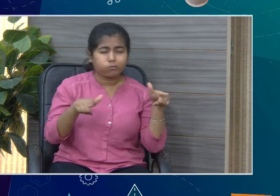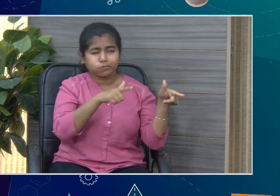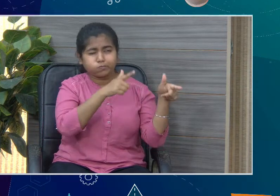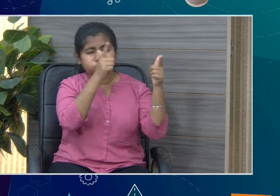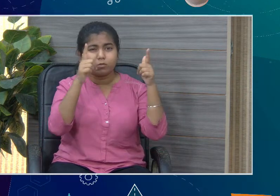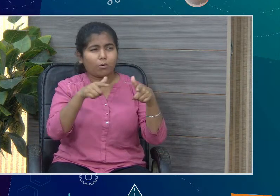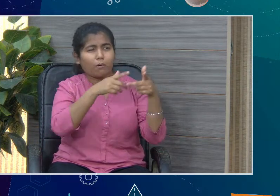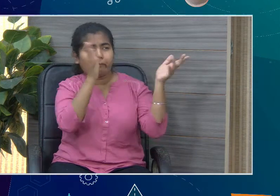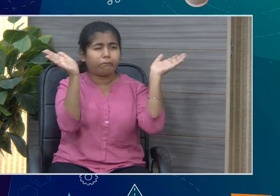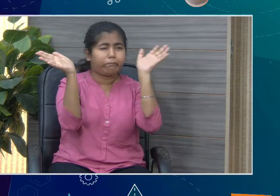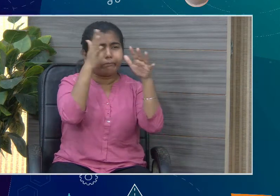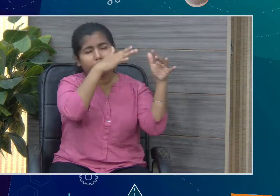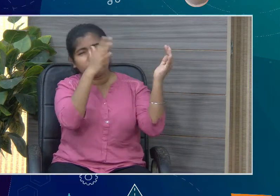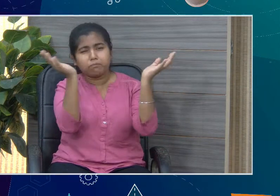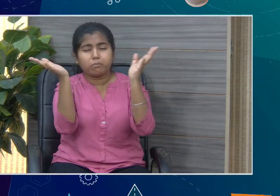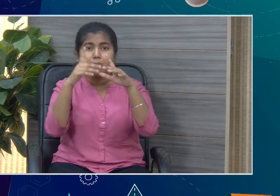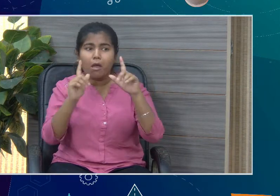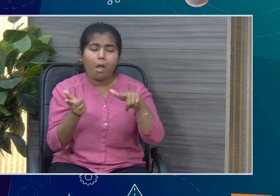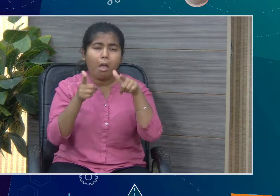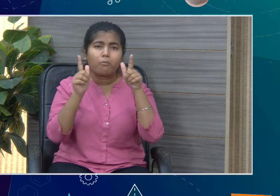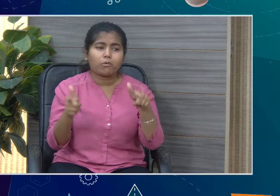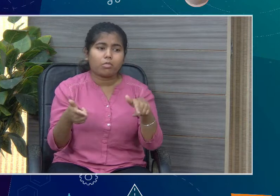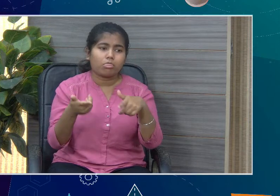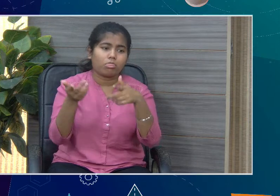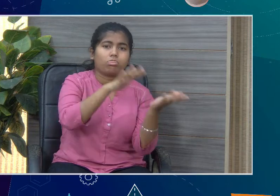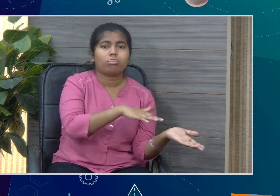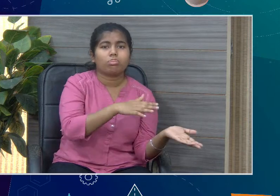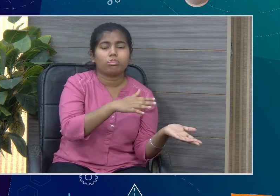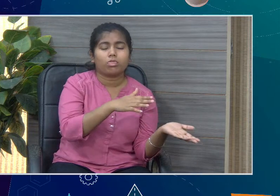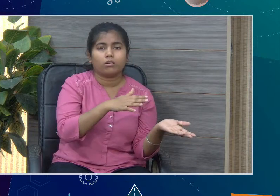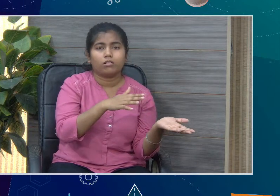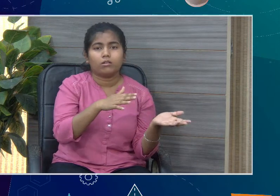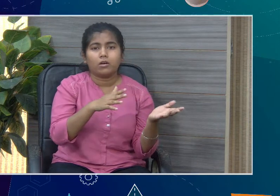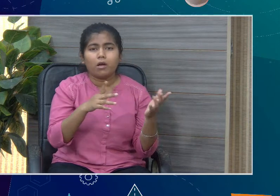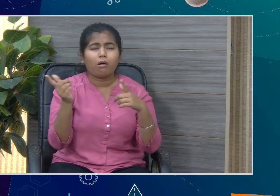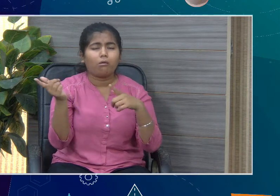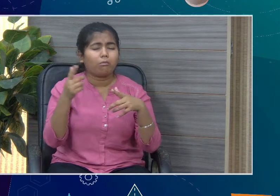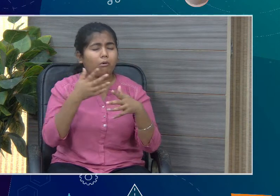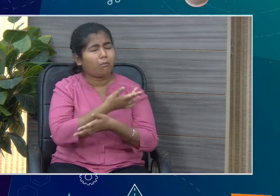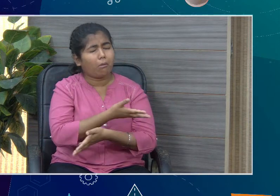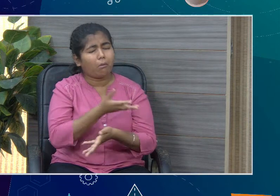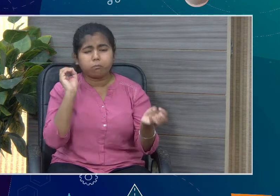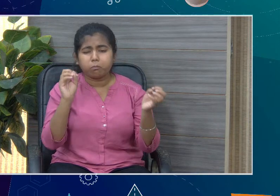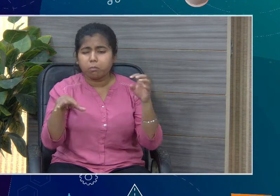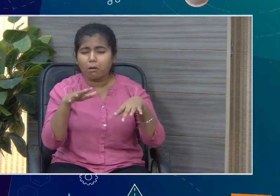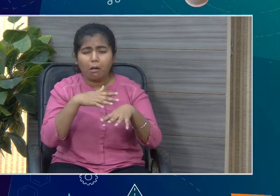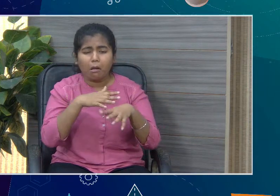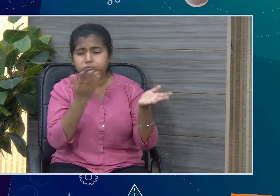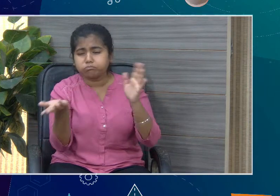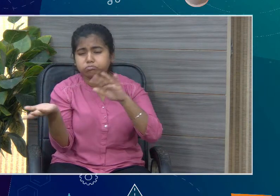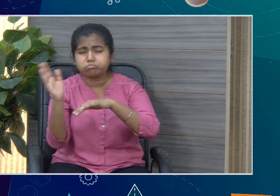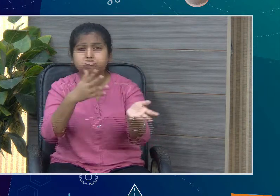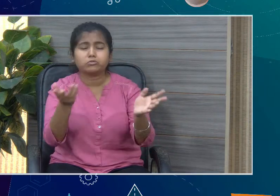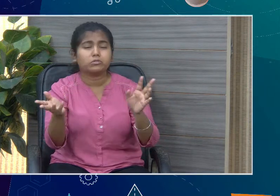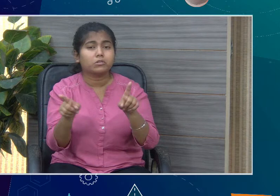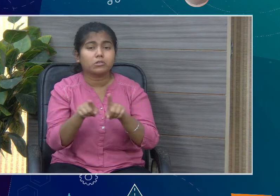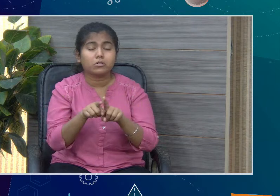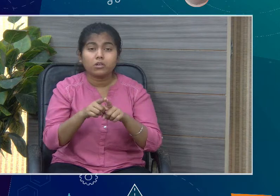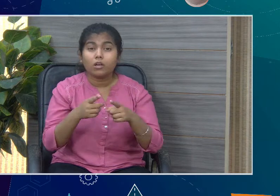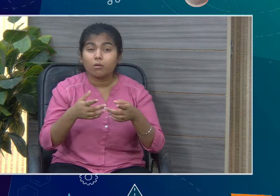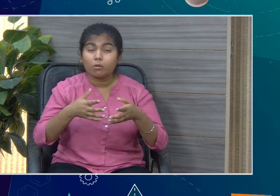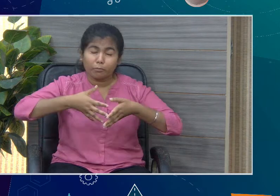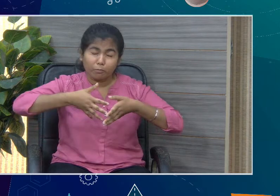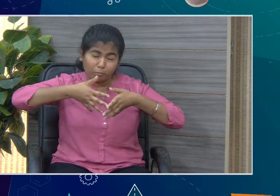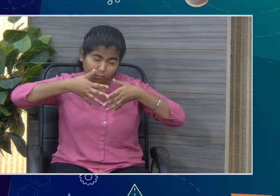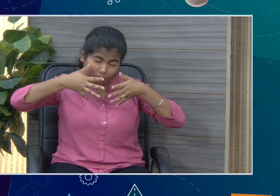on land, trees fell off. Things fell off from the roof everywhere. But when it is in sea, it is huge.